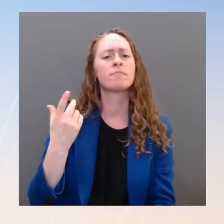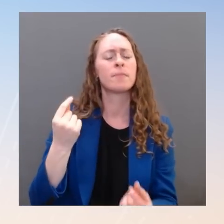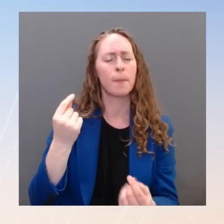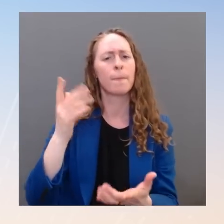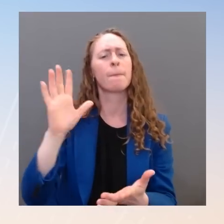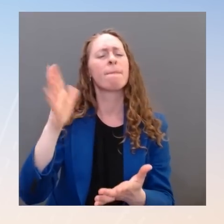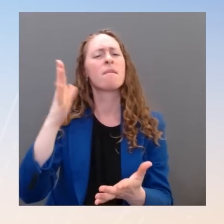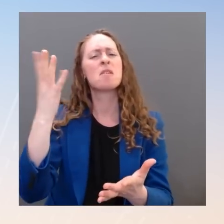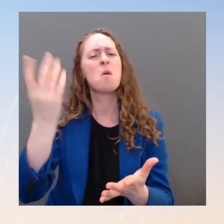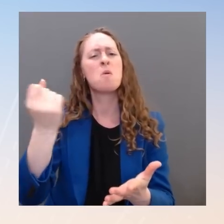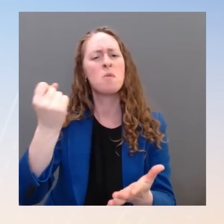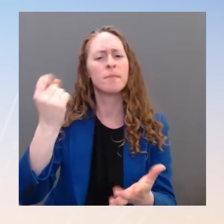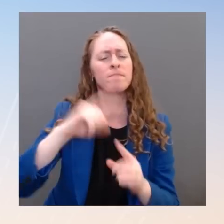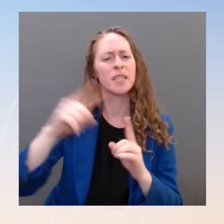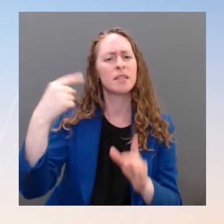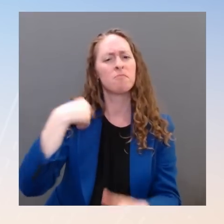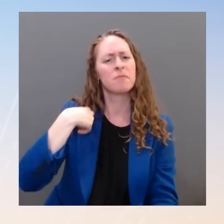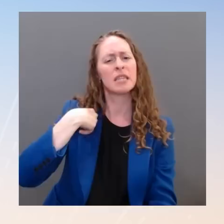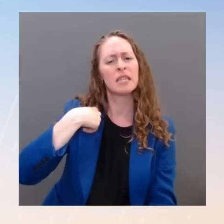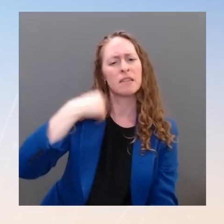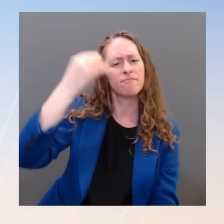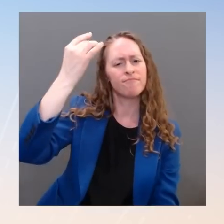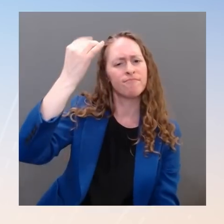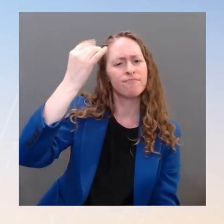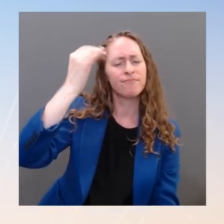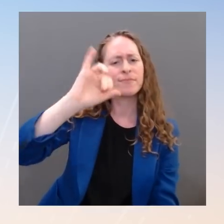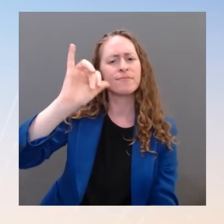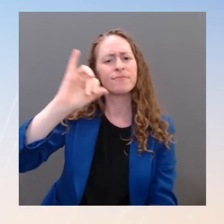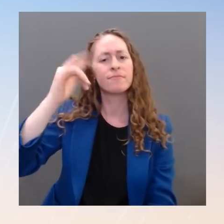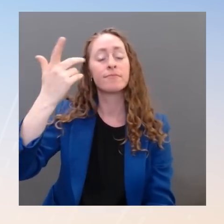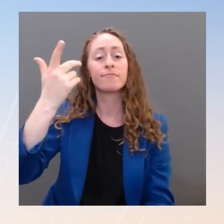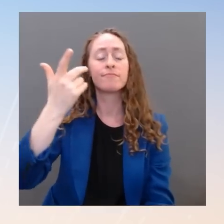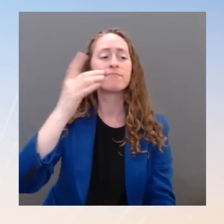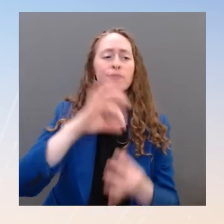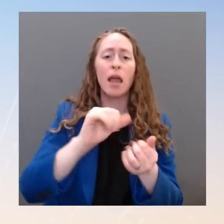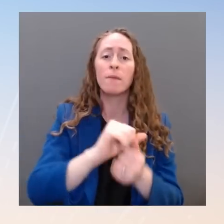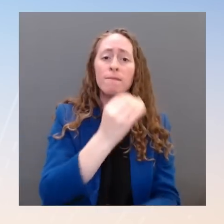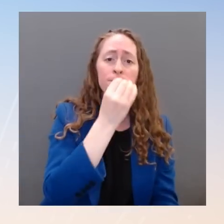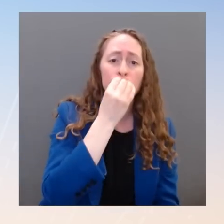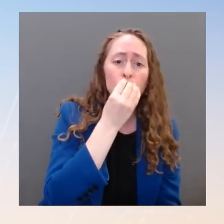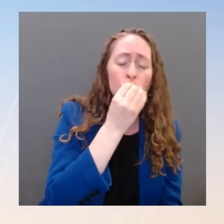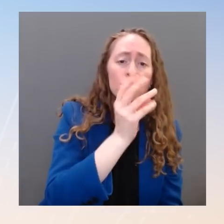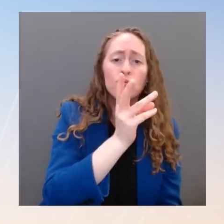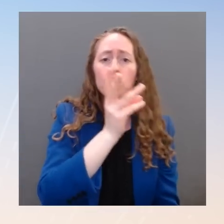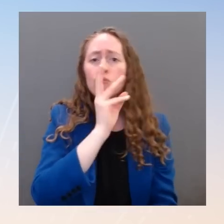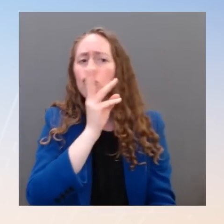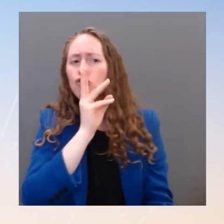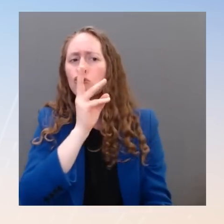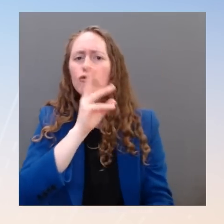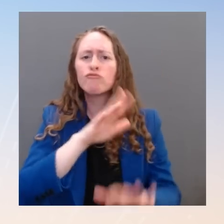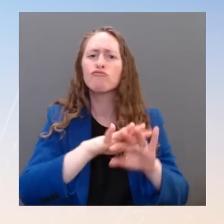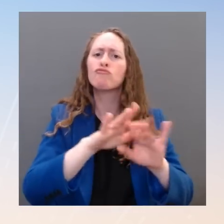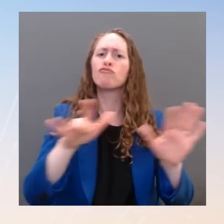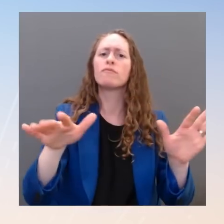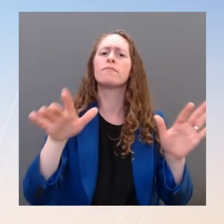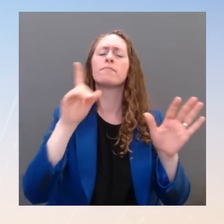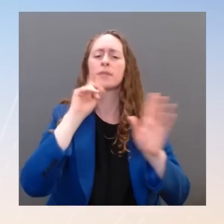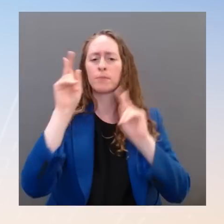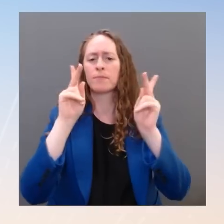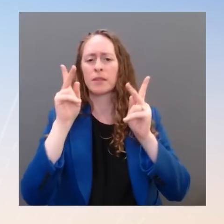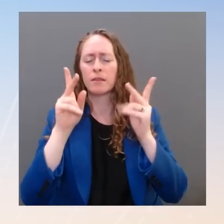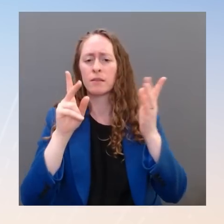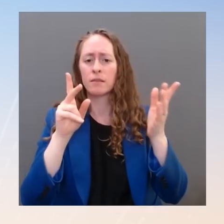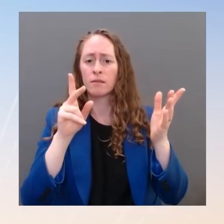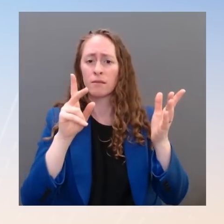diverted first from the White House to additional security and military assistance? Is that something that you all can do? Is it something that you are considering? I